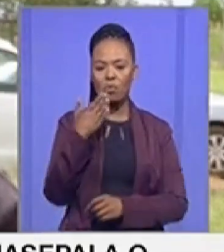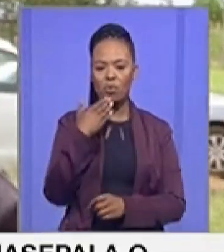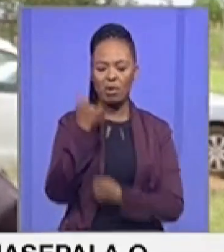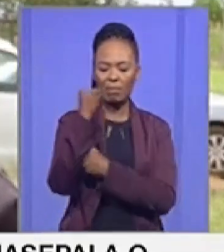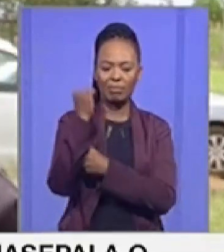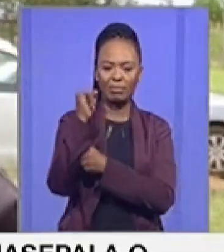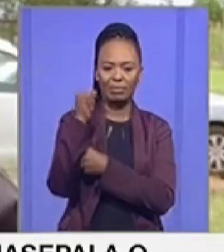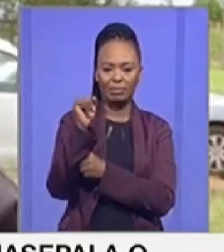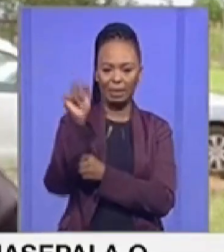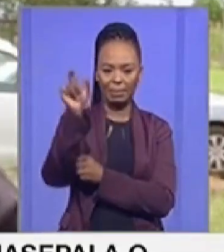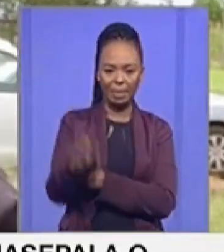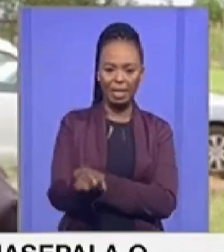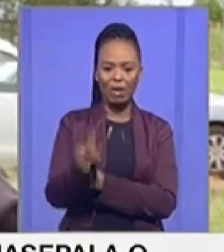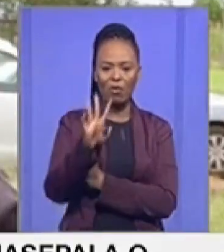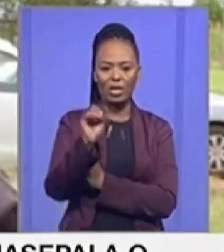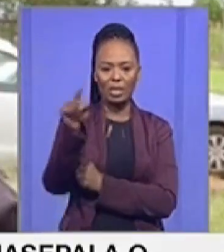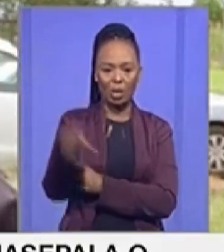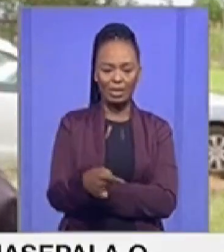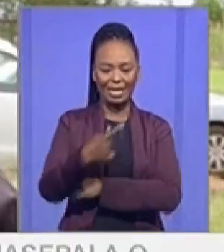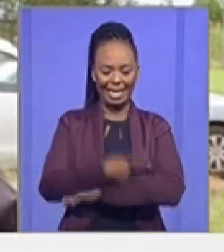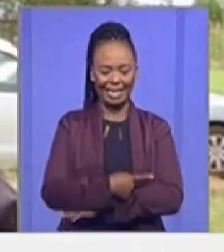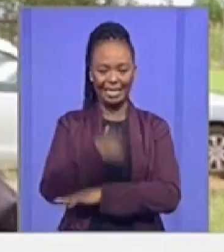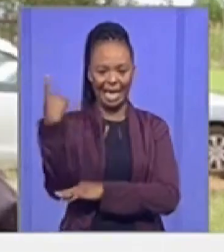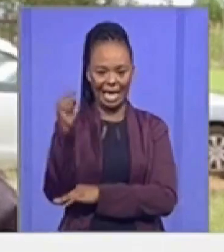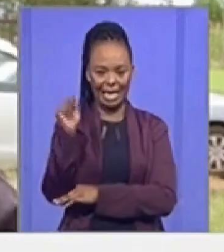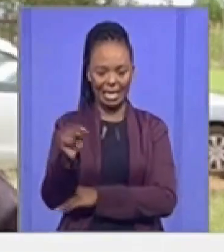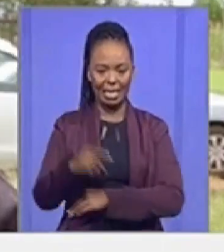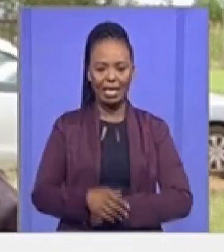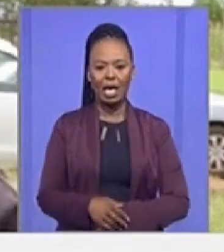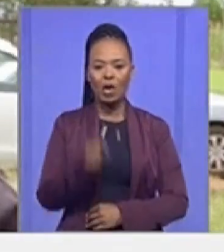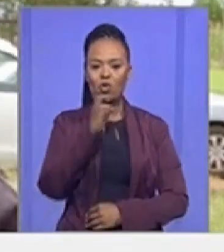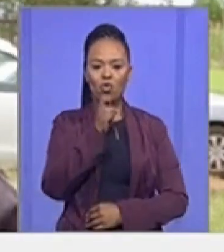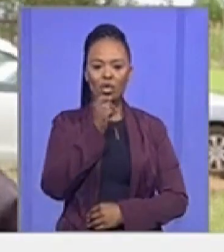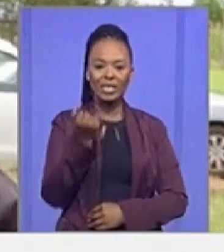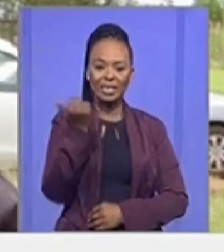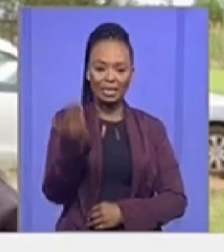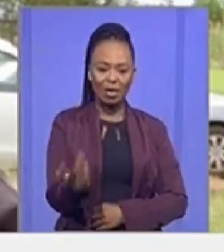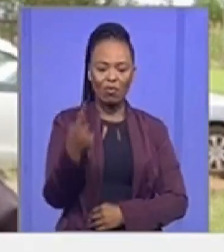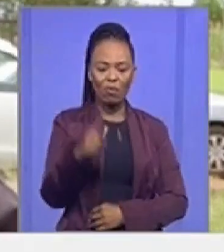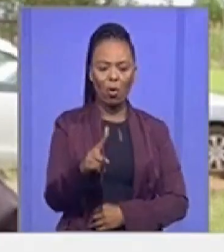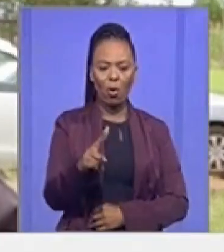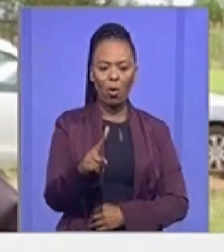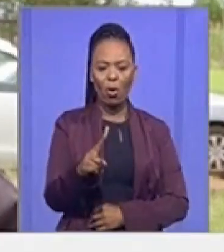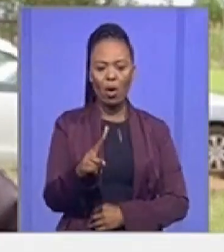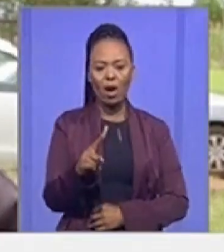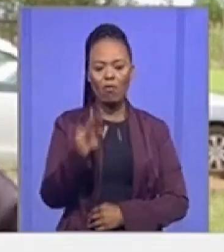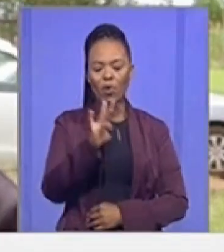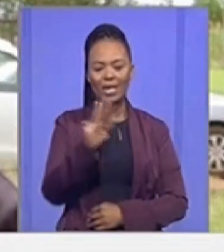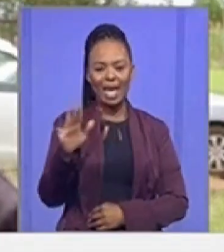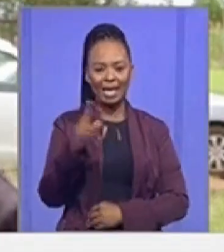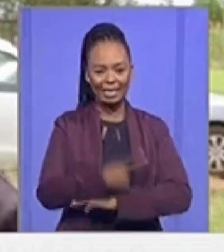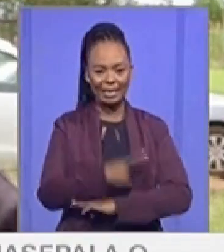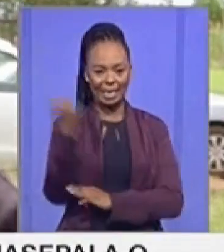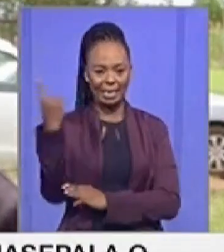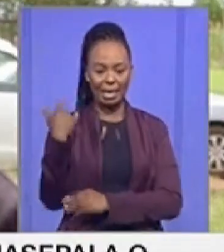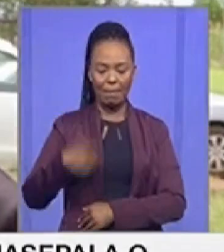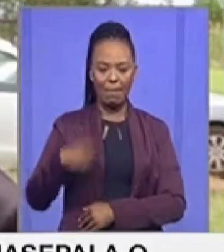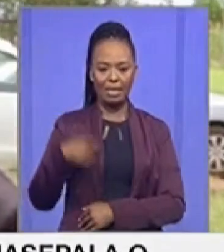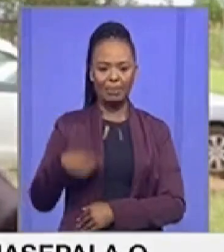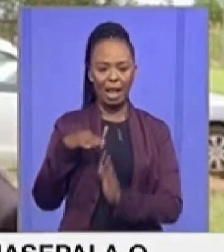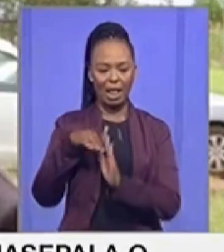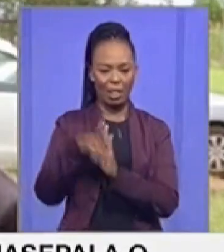the municipality an excess of 40,000 per day. They've used that tent for 9 days, and the municipality has